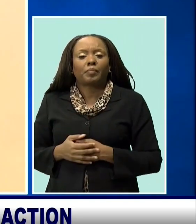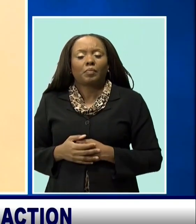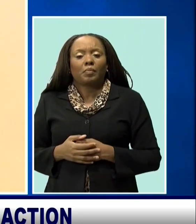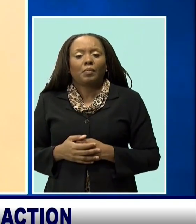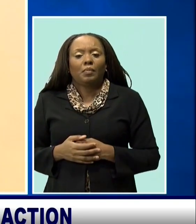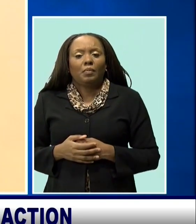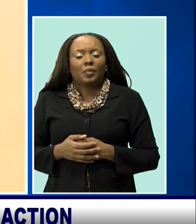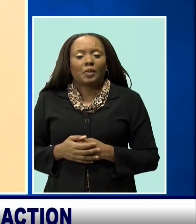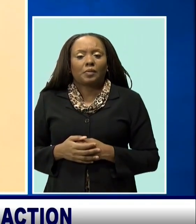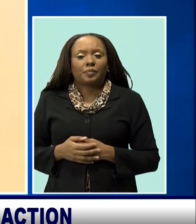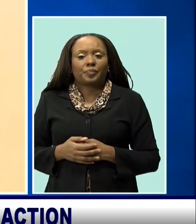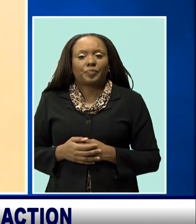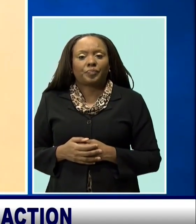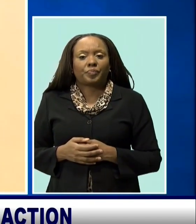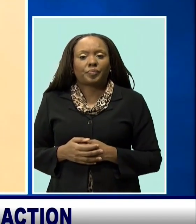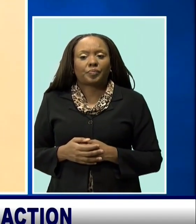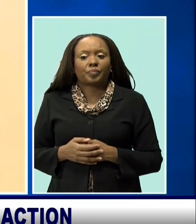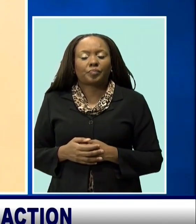climate